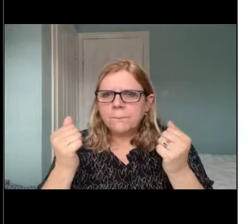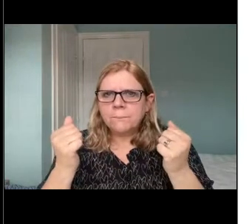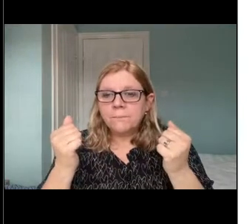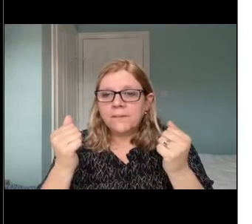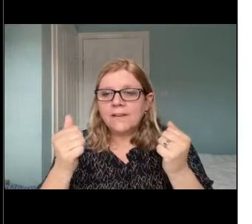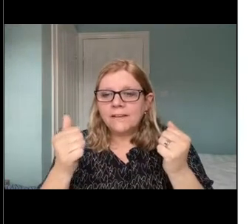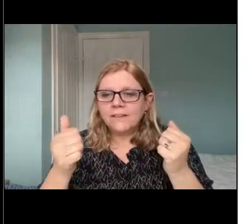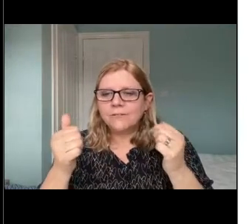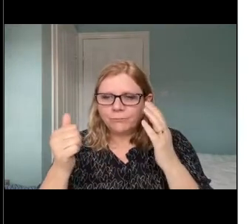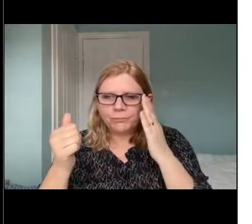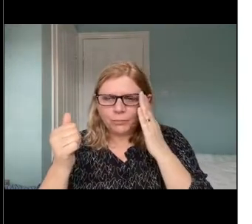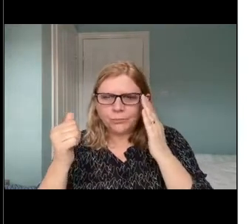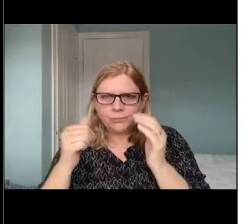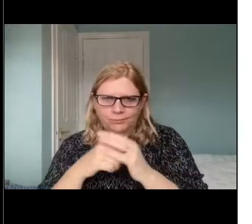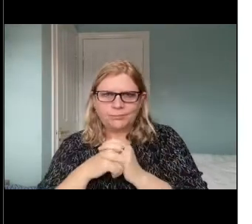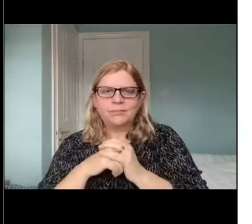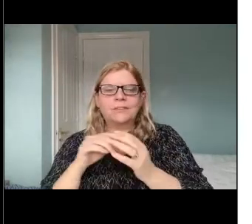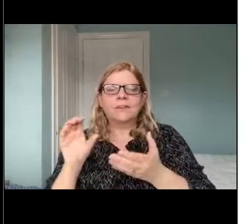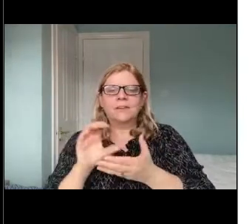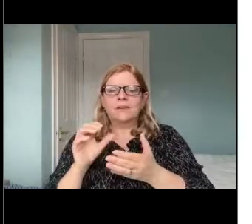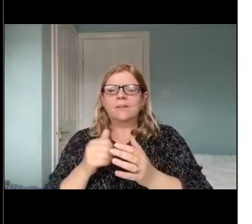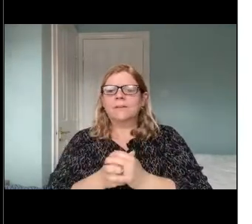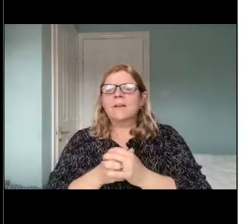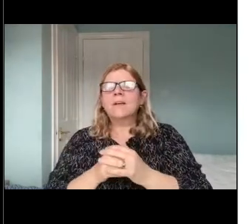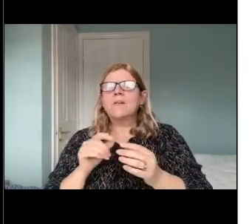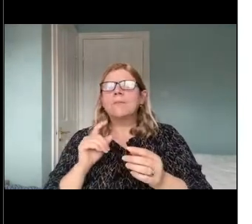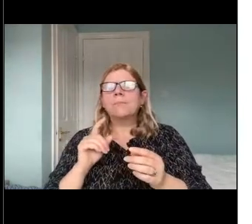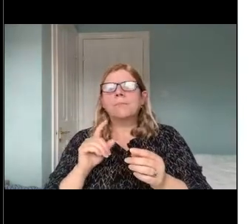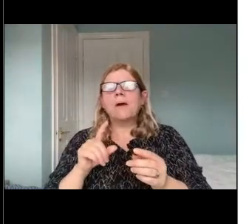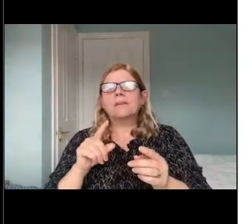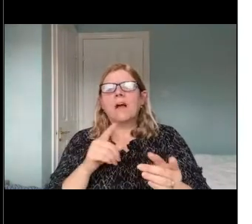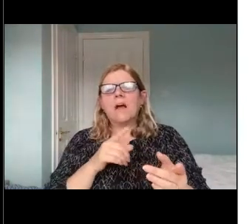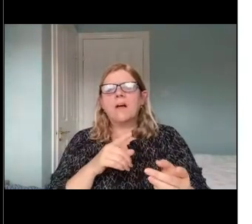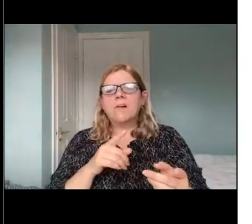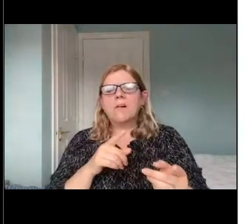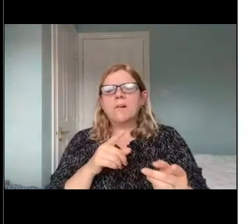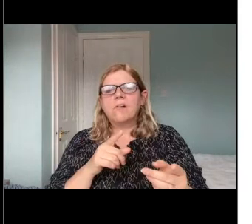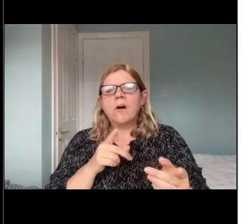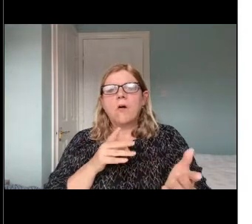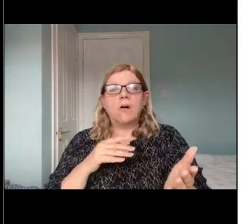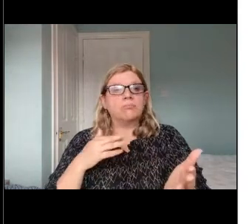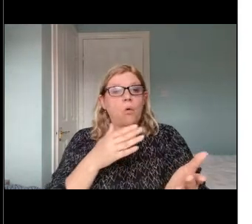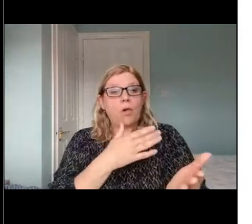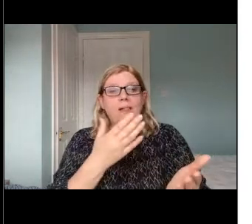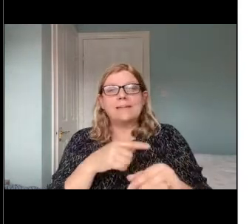And that was with Glaxo Wellcome, funded by them. And